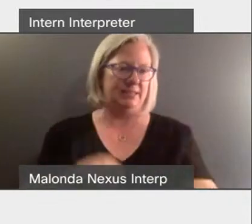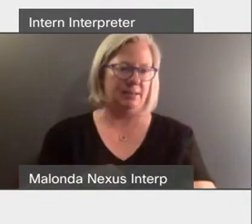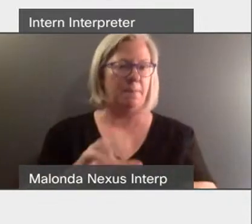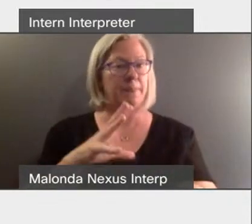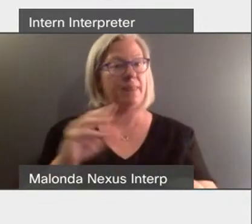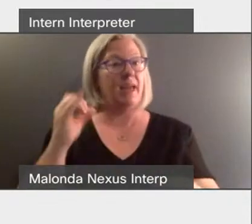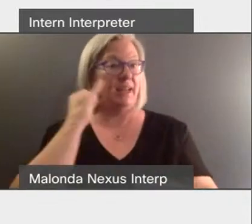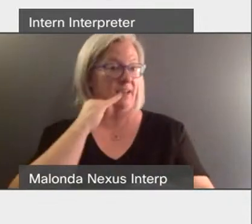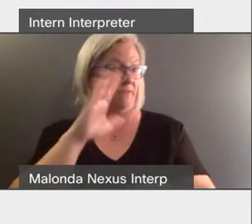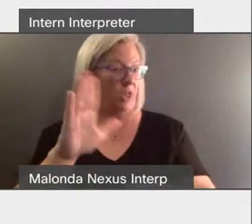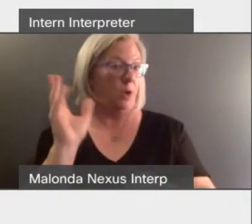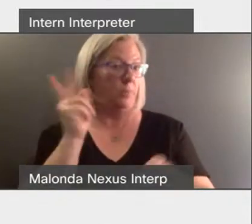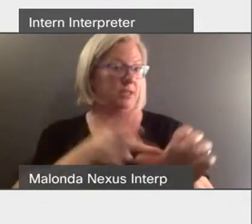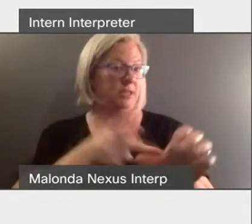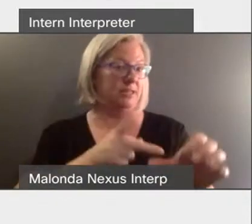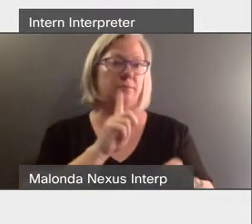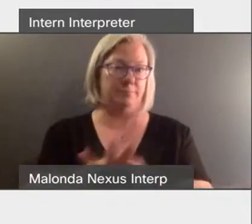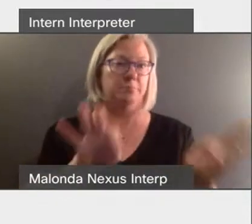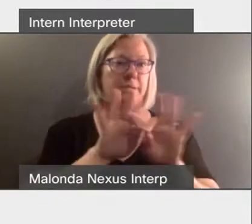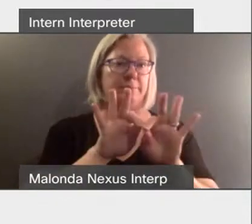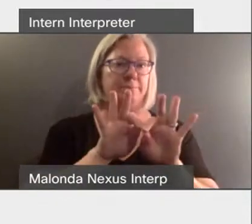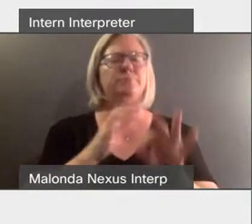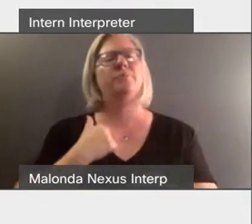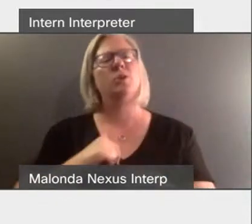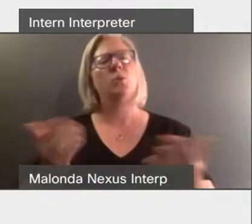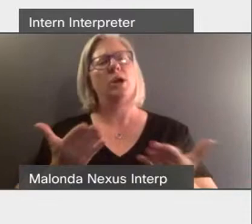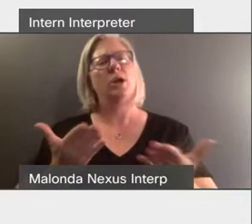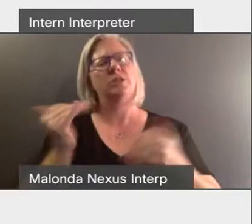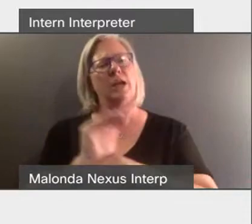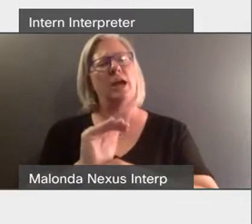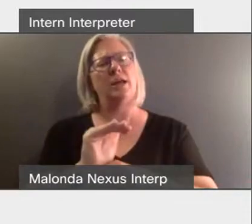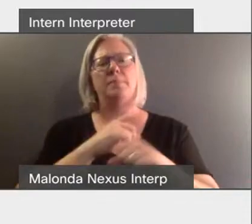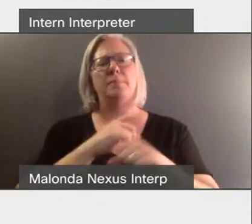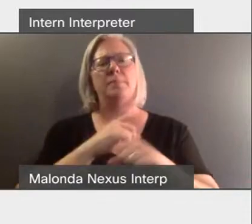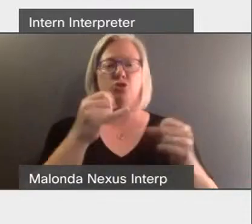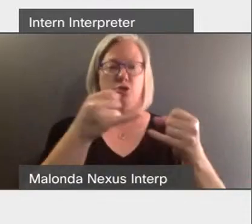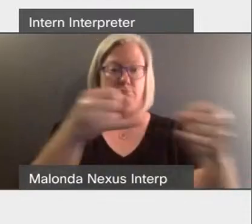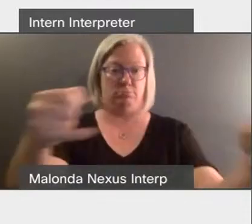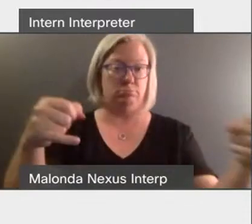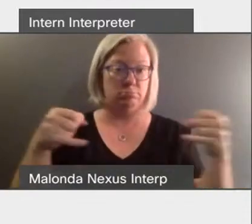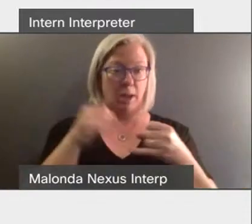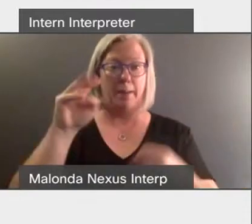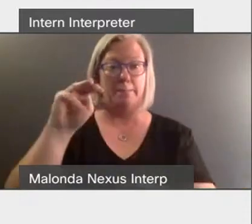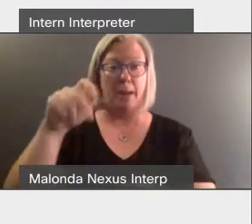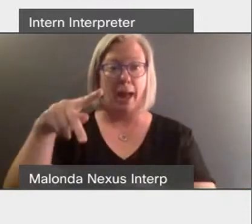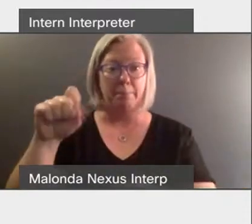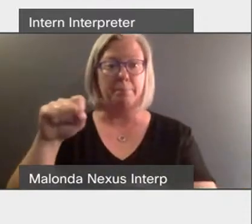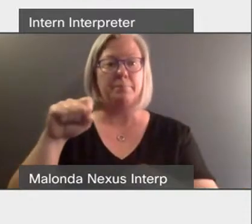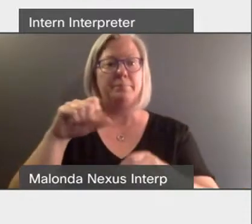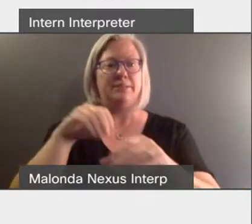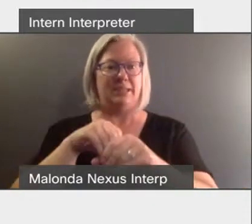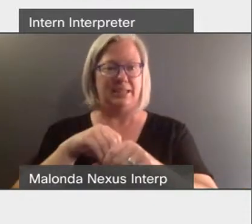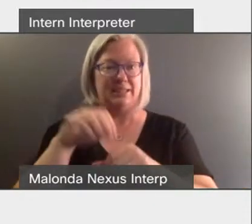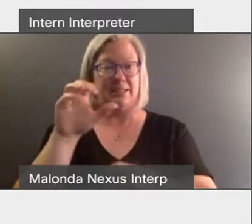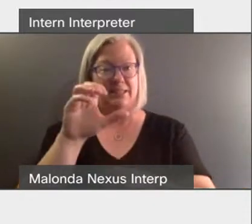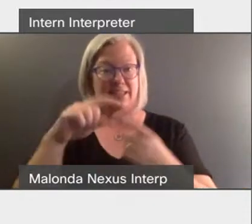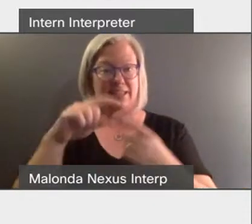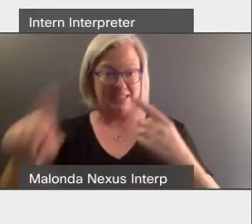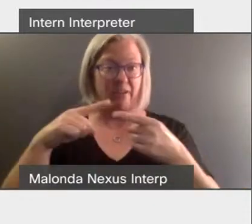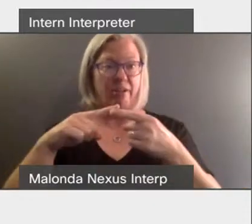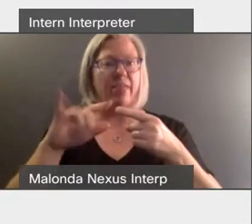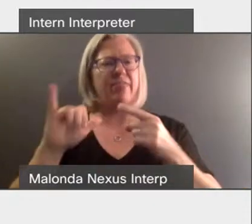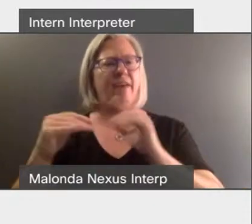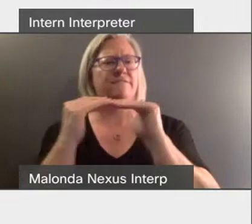actually matters. We are here tonight to ensure that maps drawn in the 2021 redistricting cycle fairly represent our